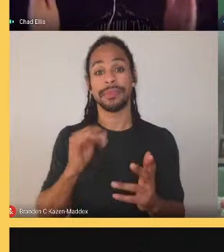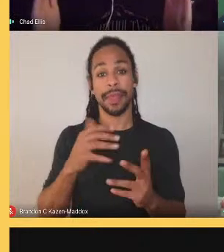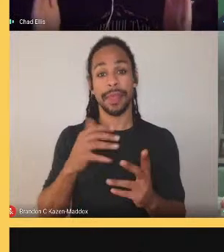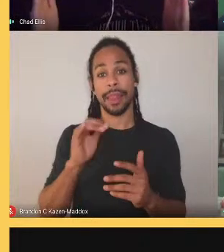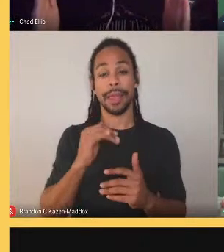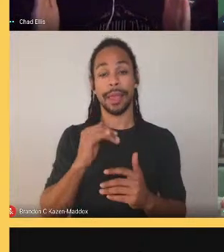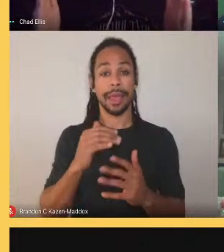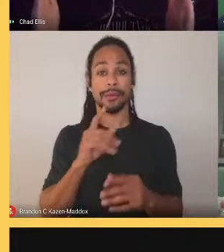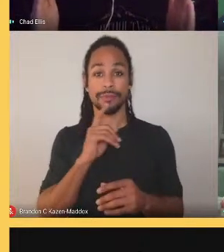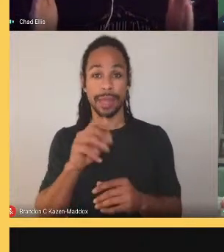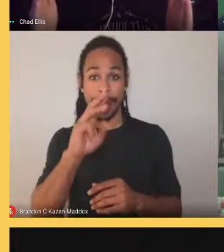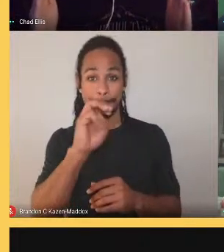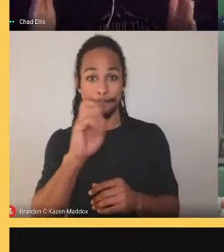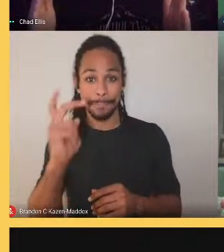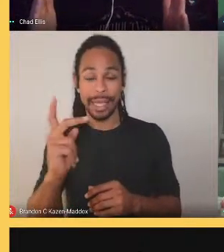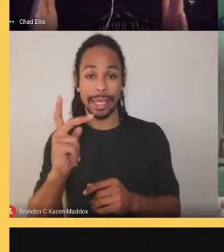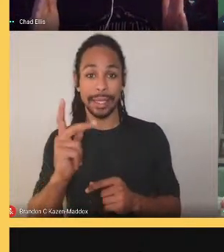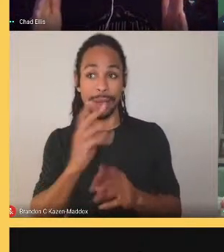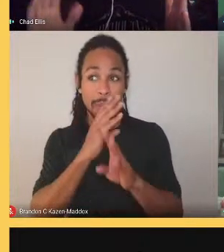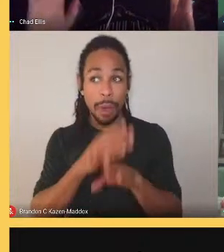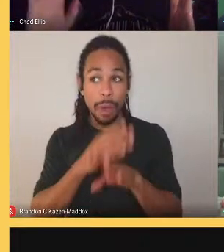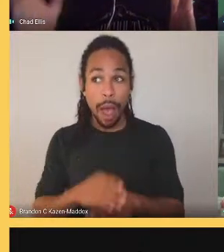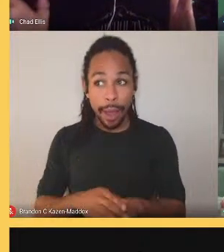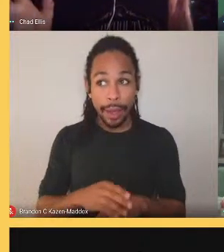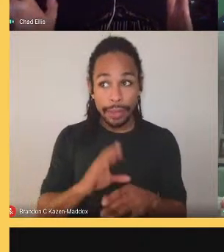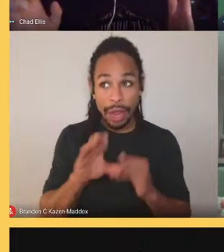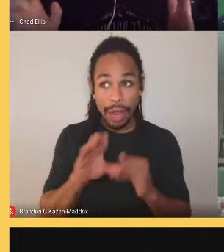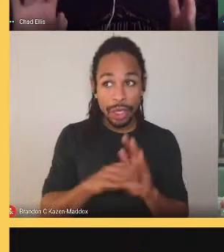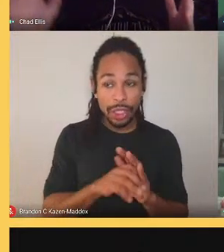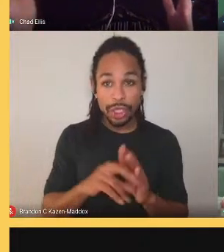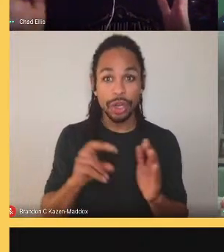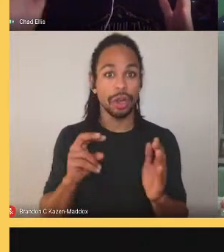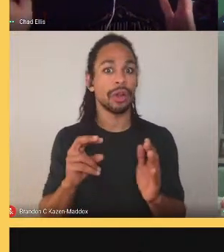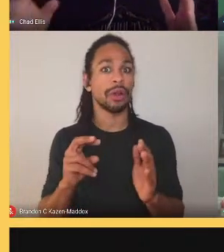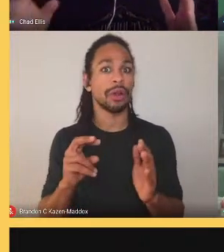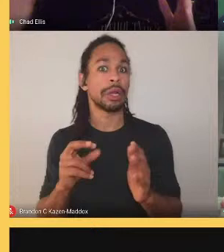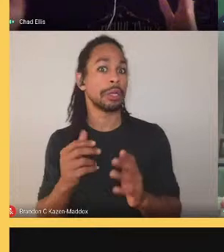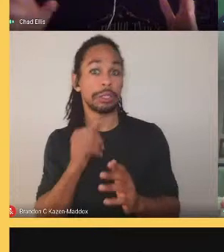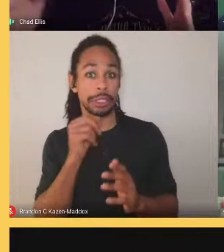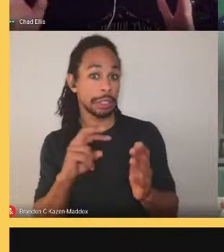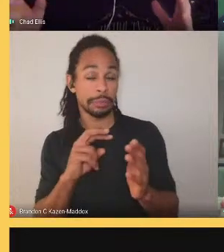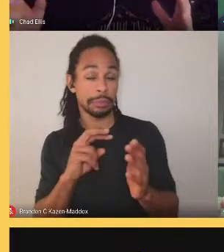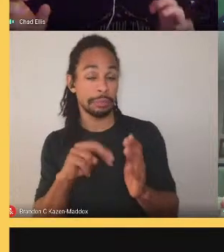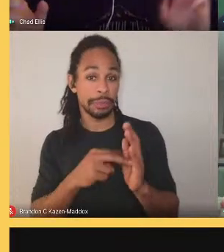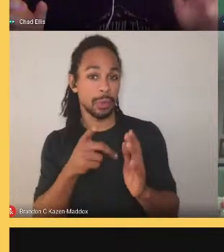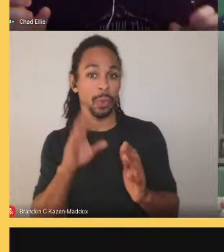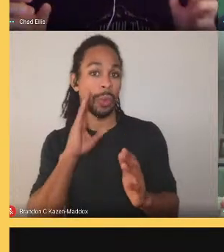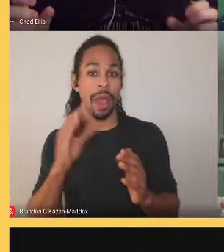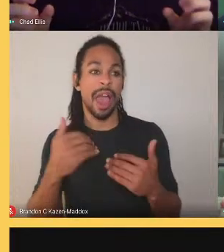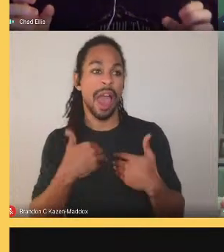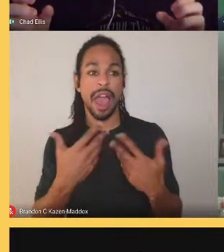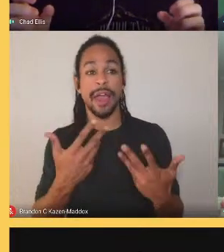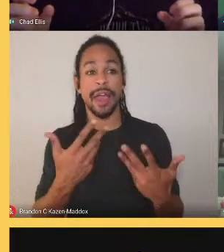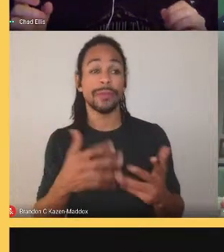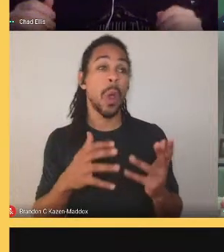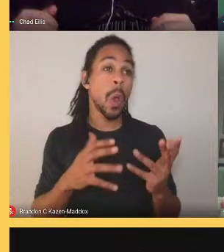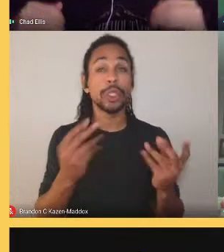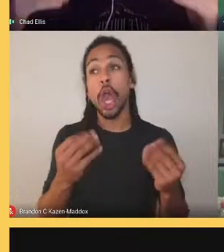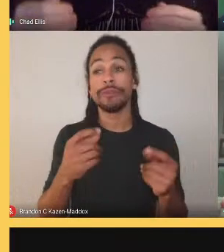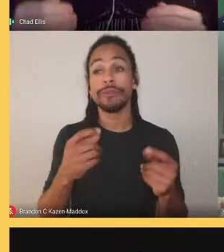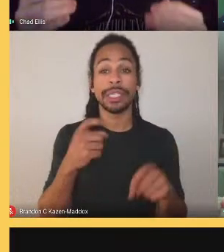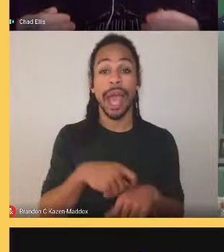year, and one group was kind of the weird like non-combat group and one was a super combat group. And when they met up at the end of the year,